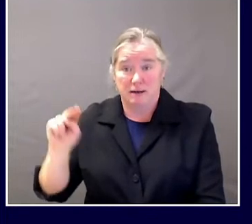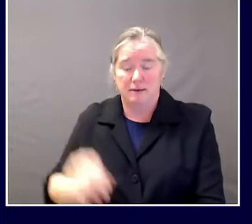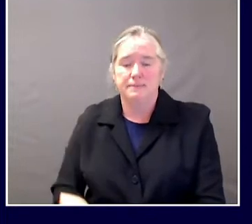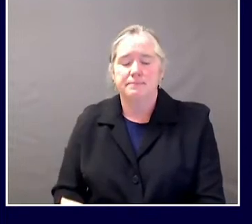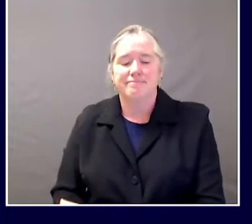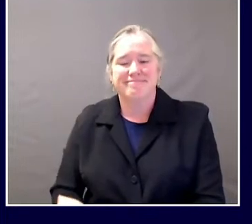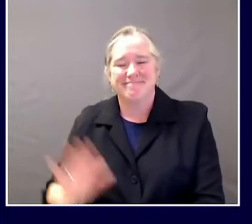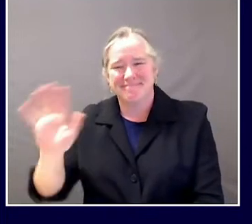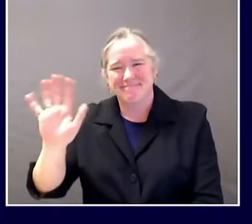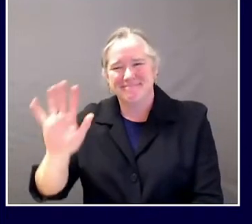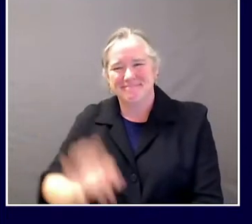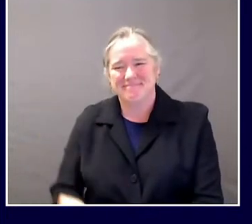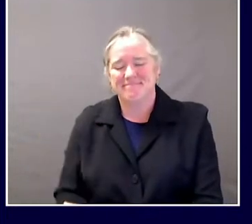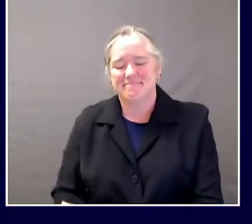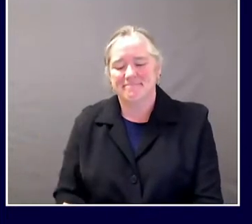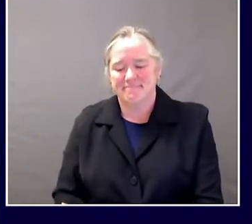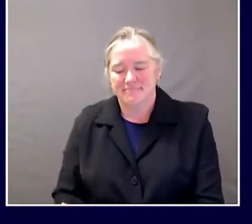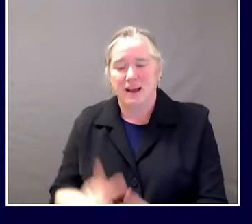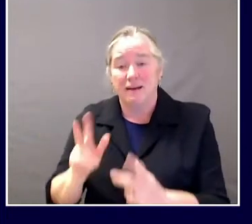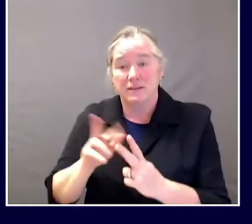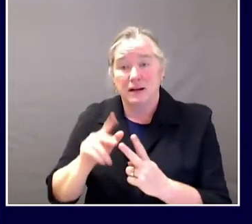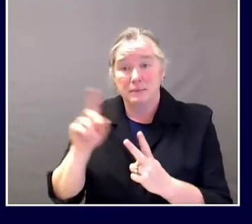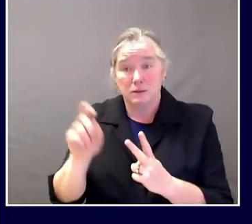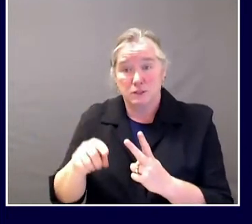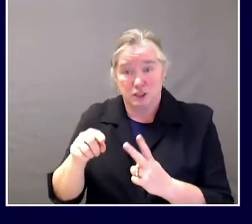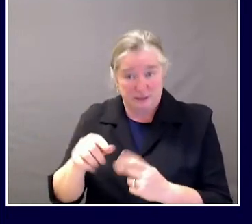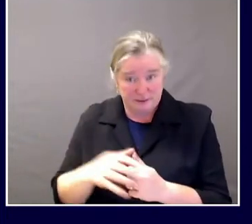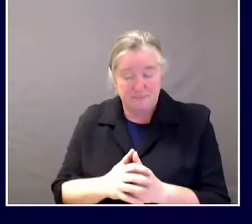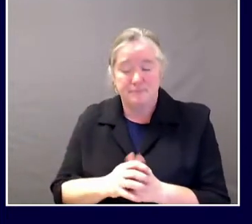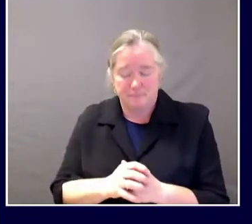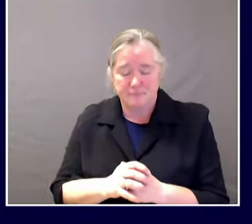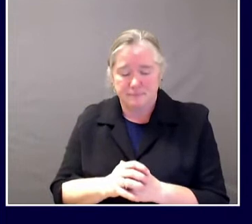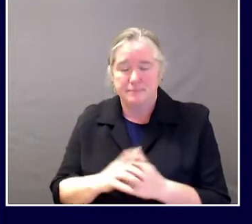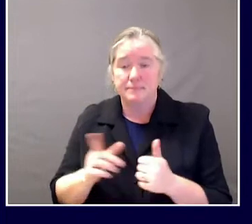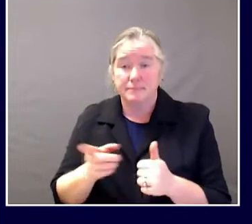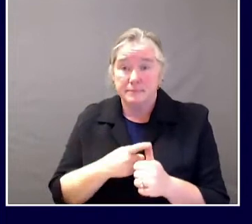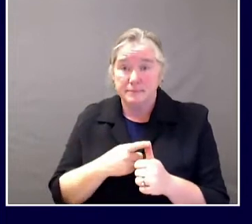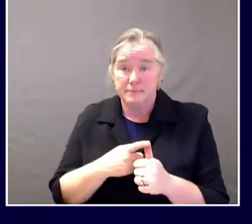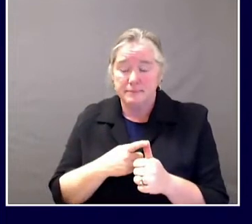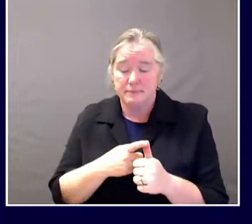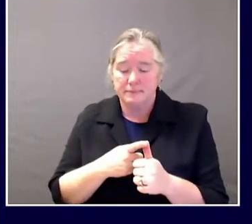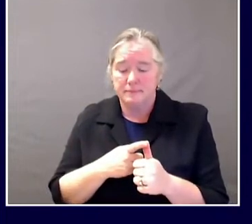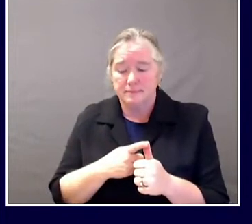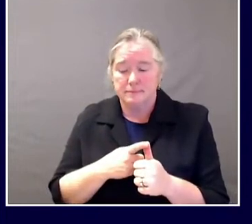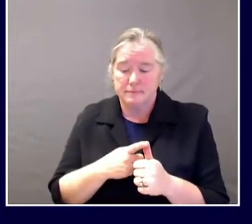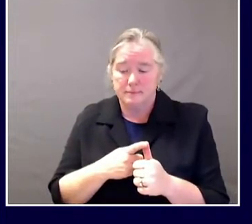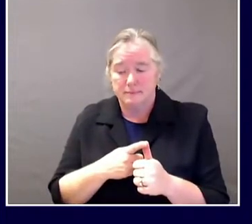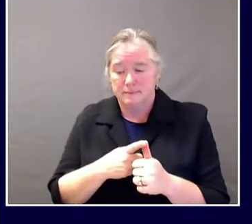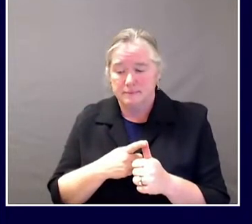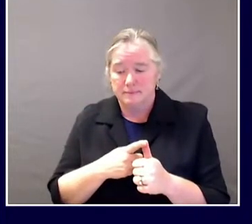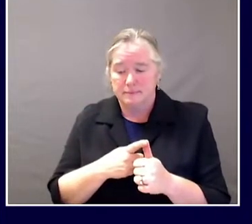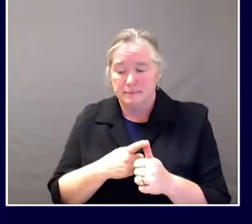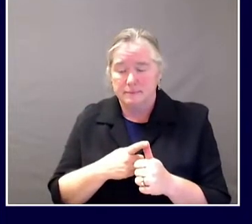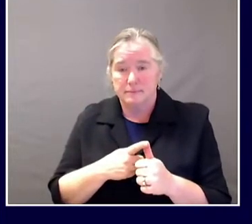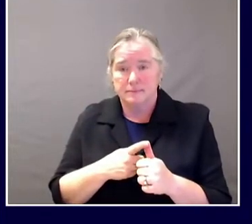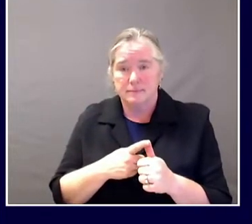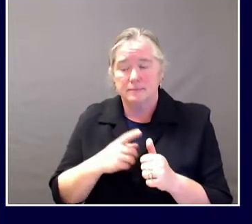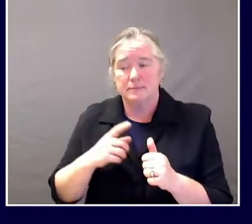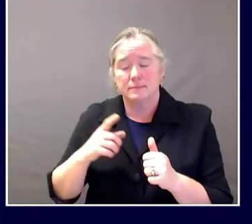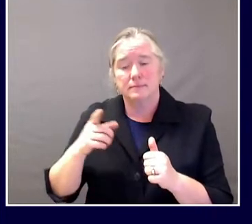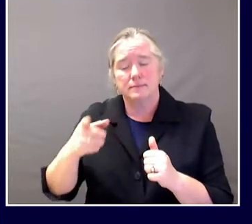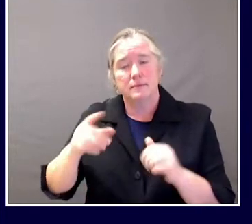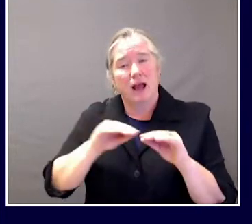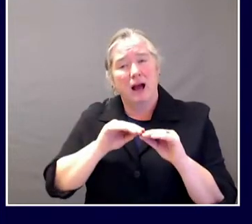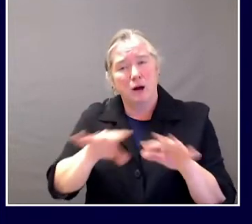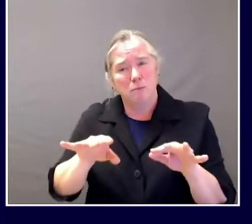Hi, Dr. Shah. I have a couple questions for you. First off, I'm wondering if you have any updates on the outbreak investigation